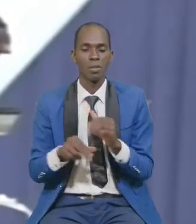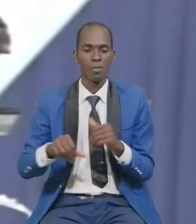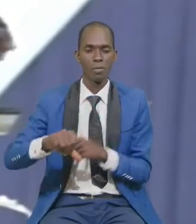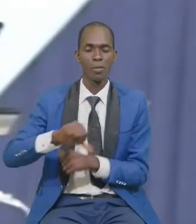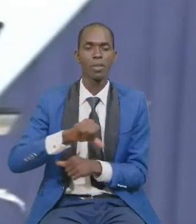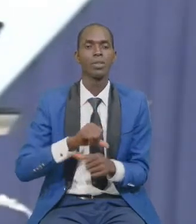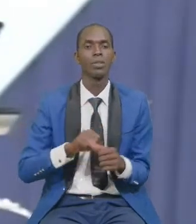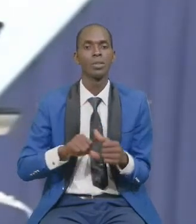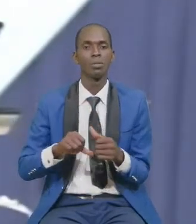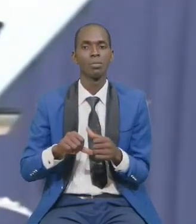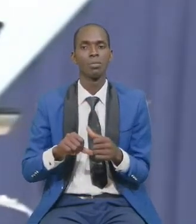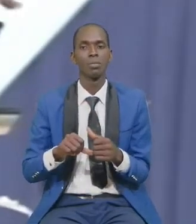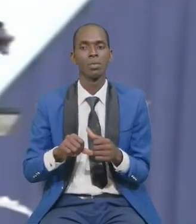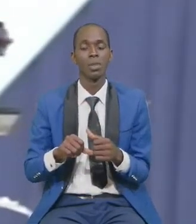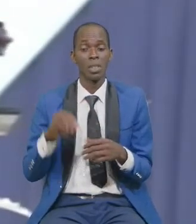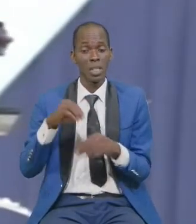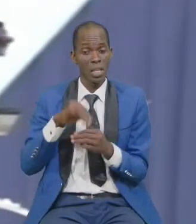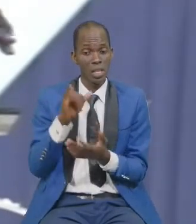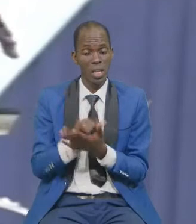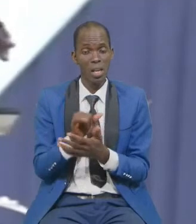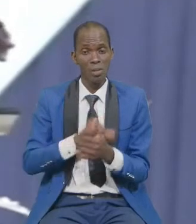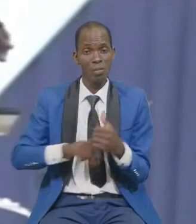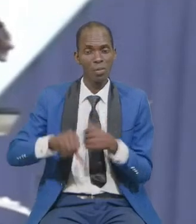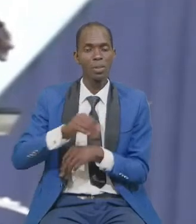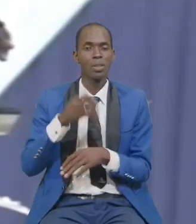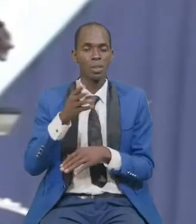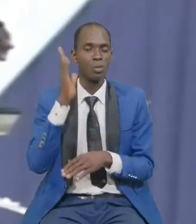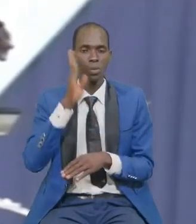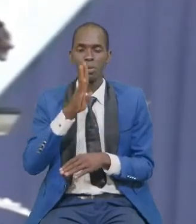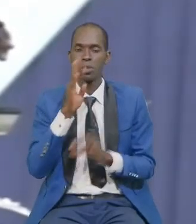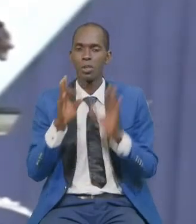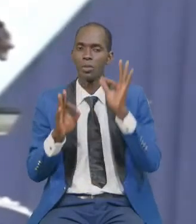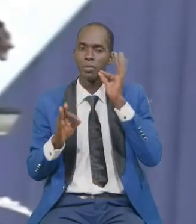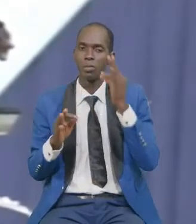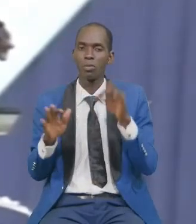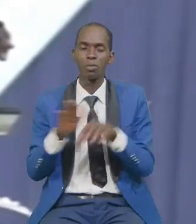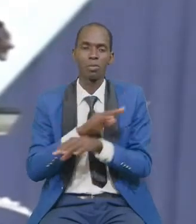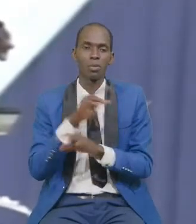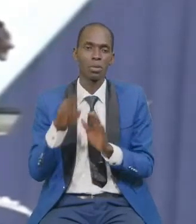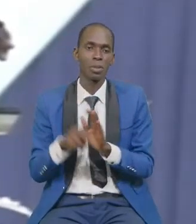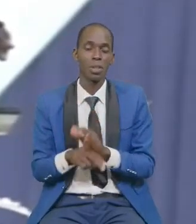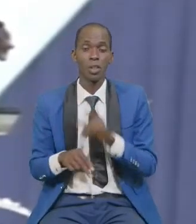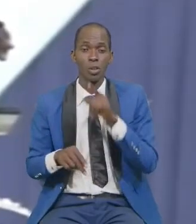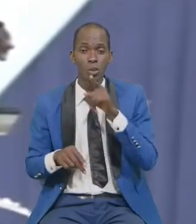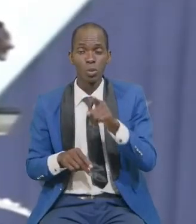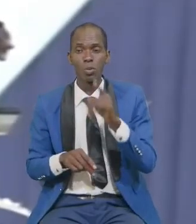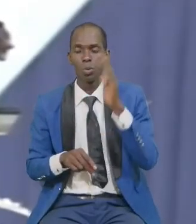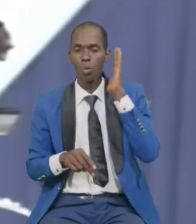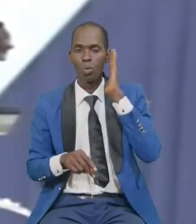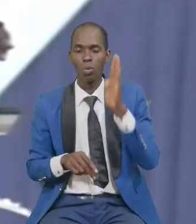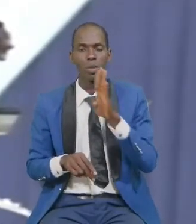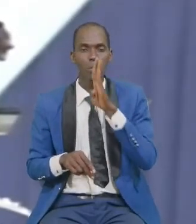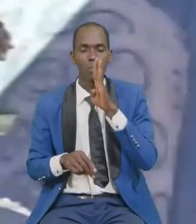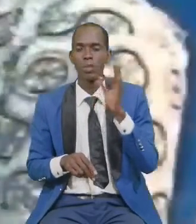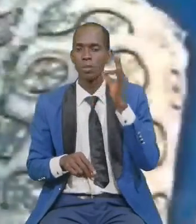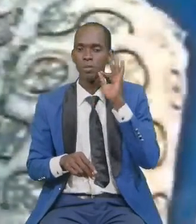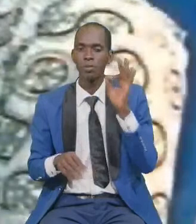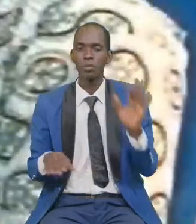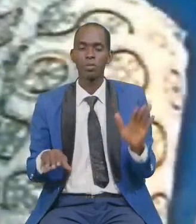fellowship. In our fellowship, there'll be fruitfulness. You will be fruitful.